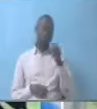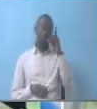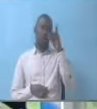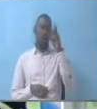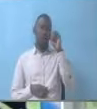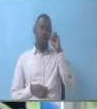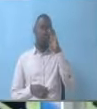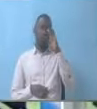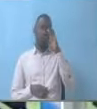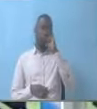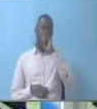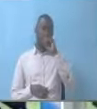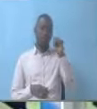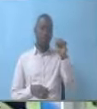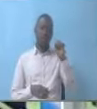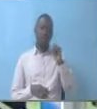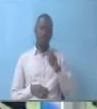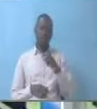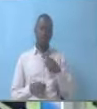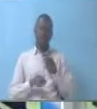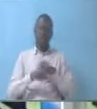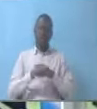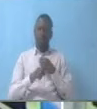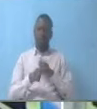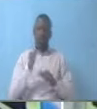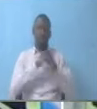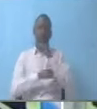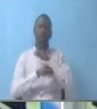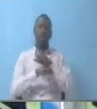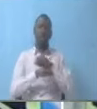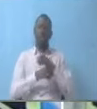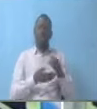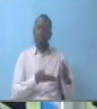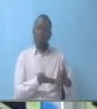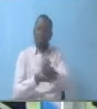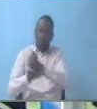this time we go back to the freezing of assets decree.